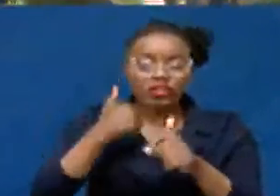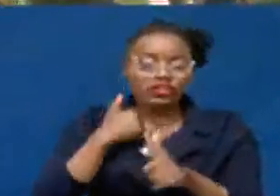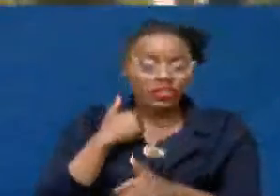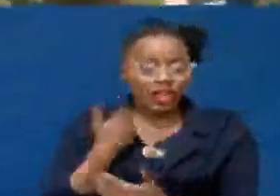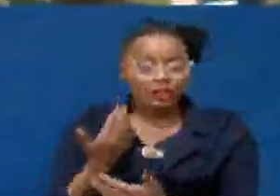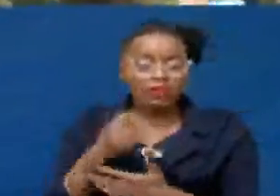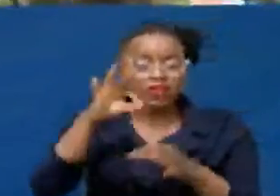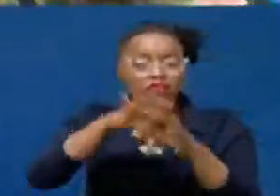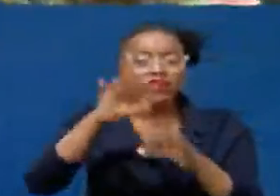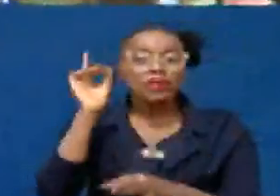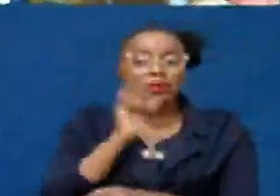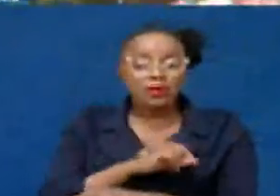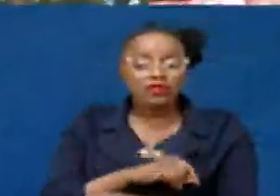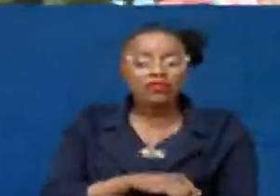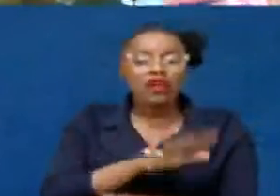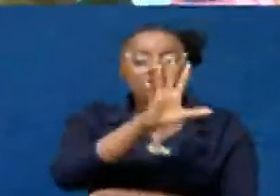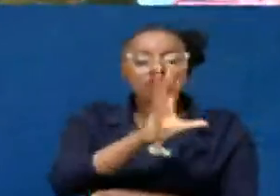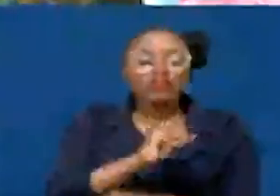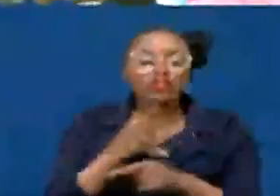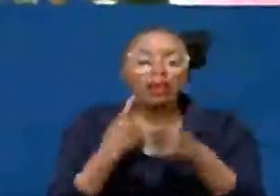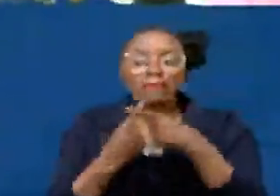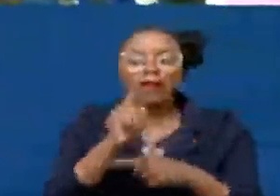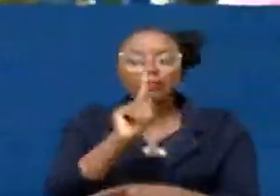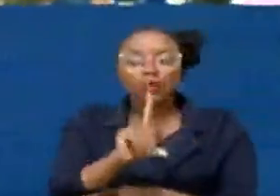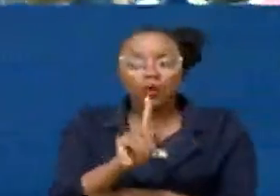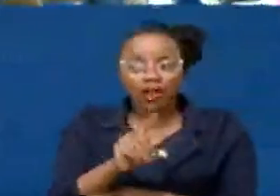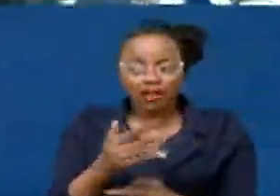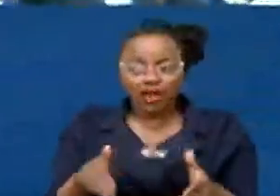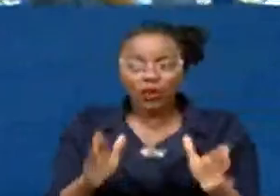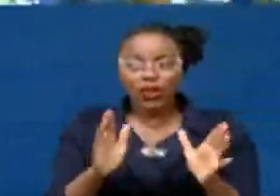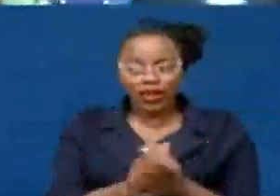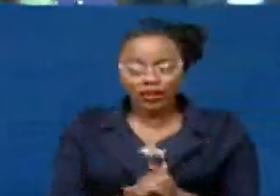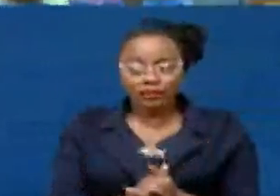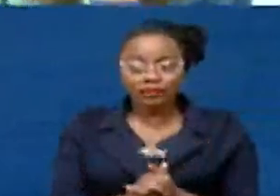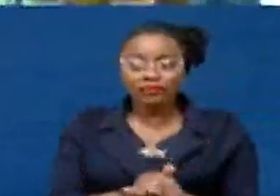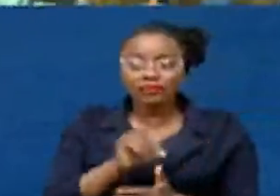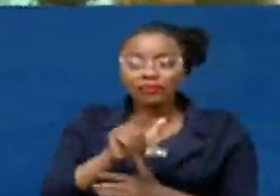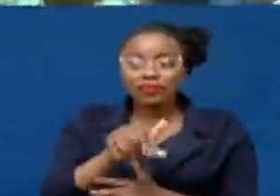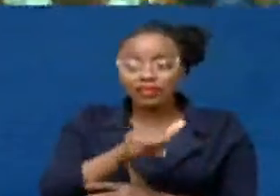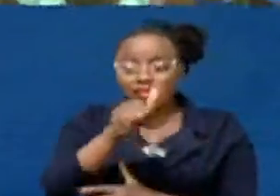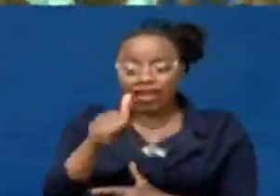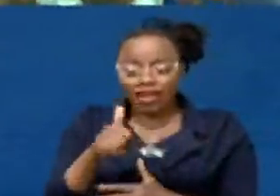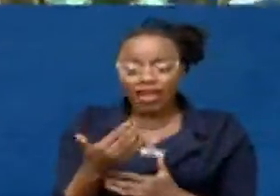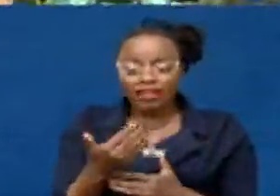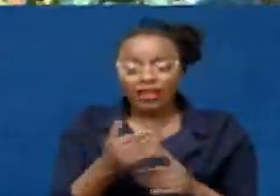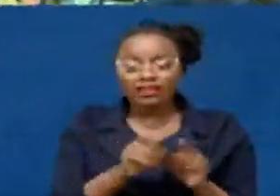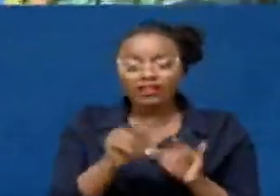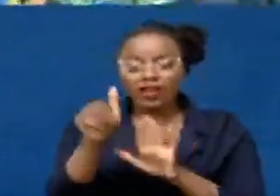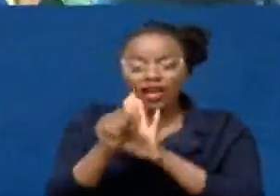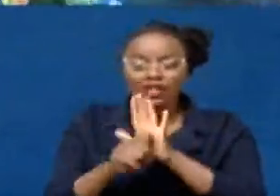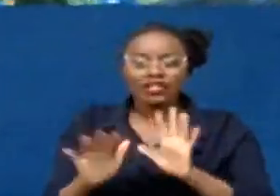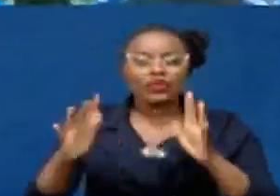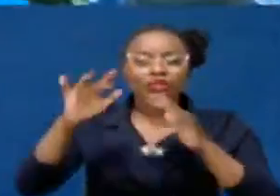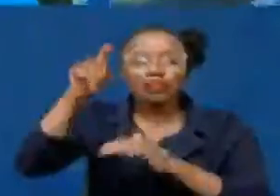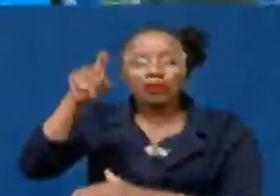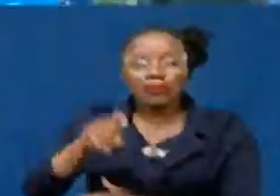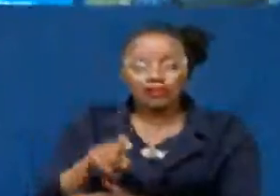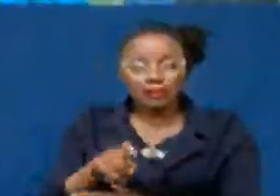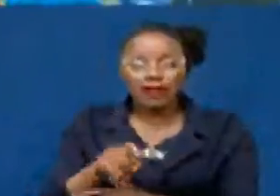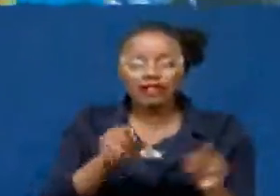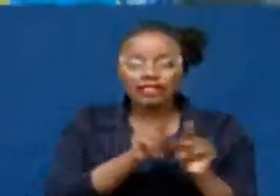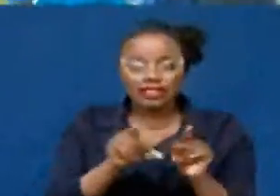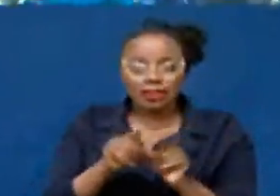been cast. That is the 50+1 rule. This article, we must celebrate it for